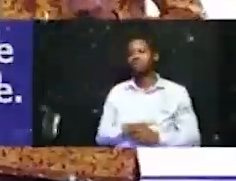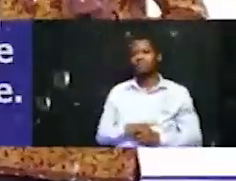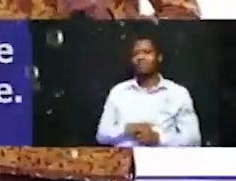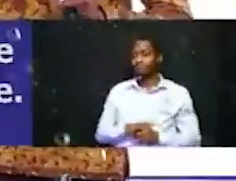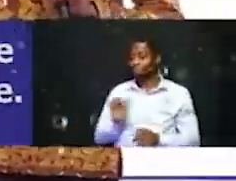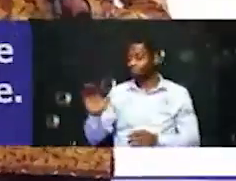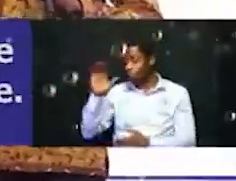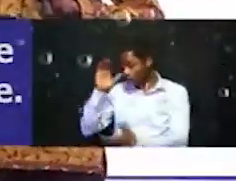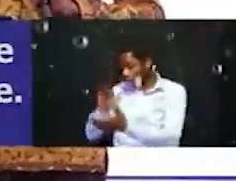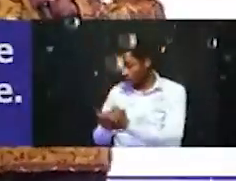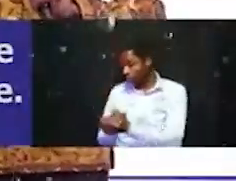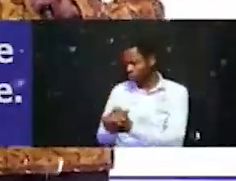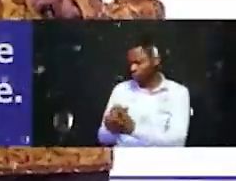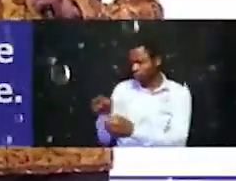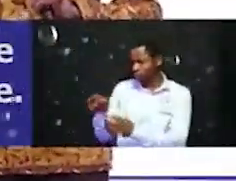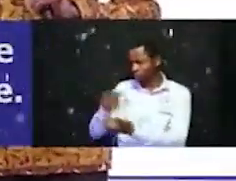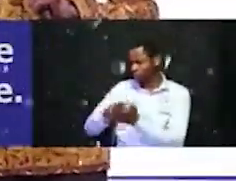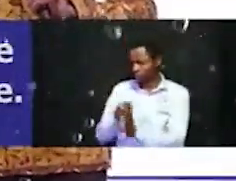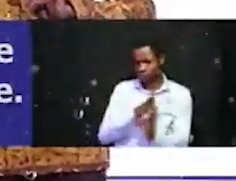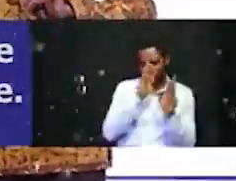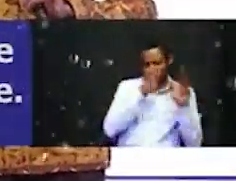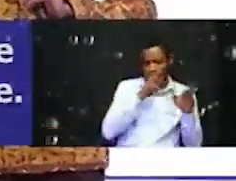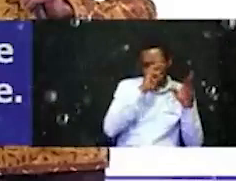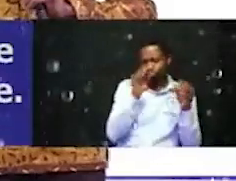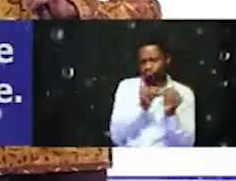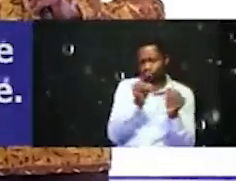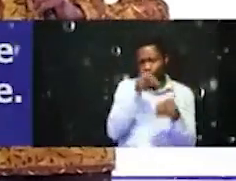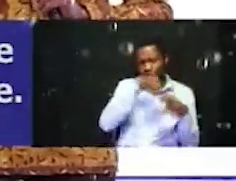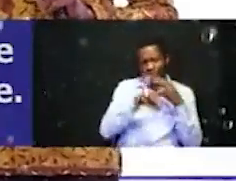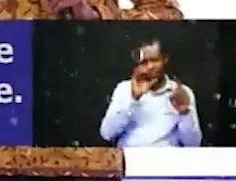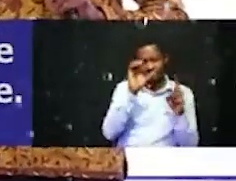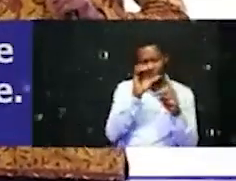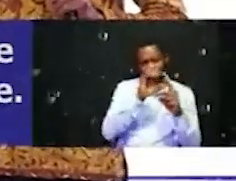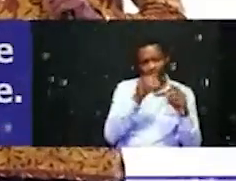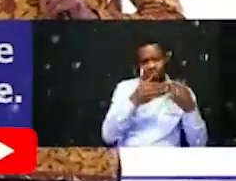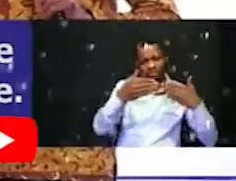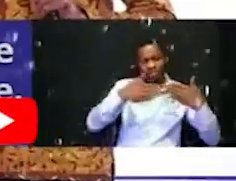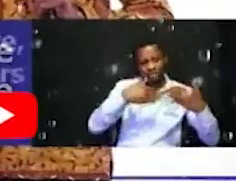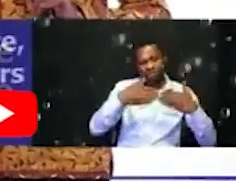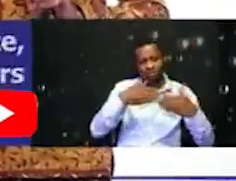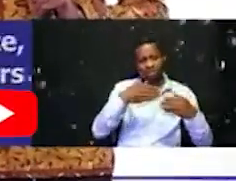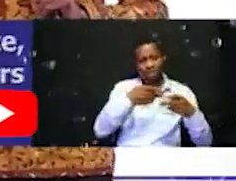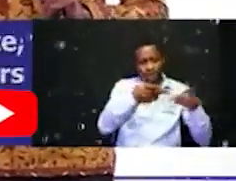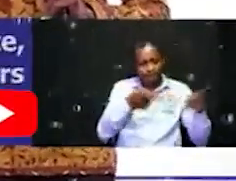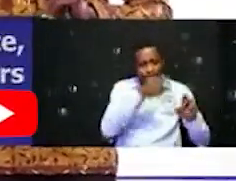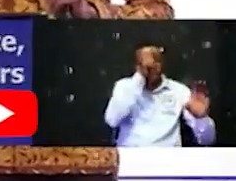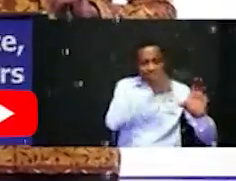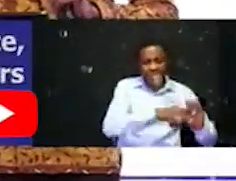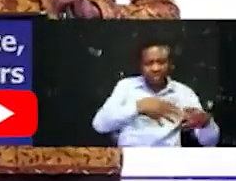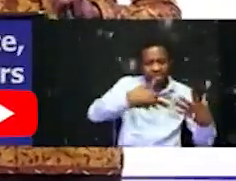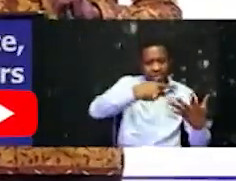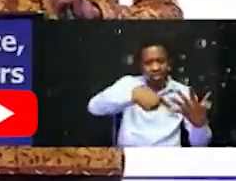Her husband is respected at the city gate, that is 23, where he takes his seat among